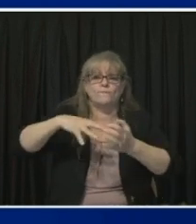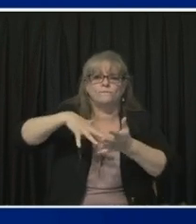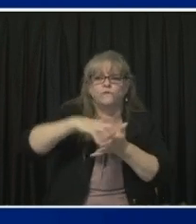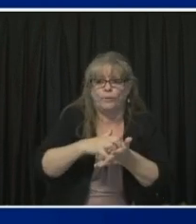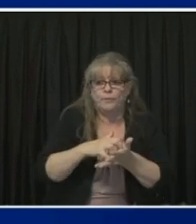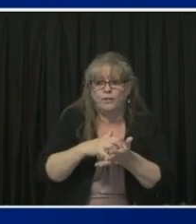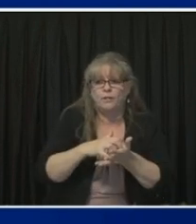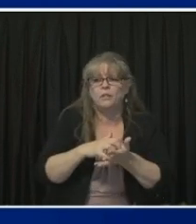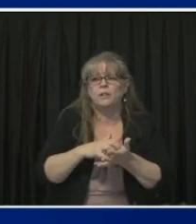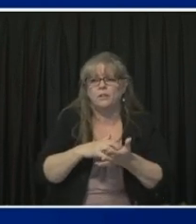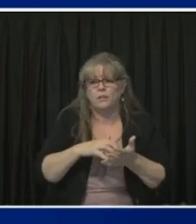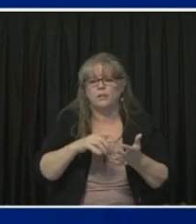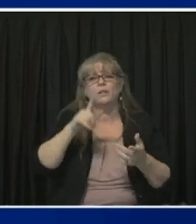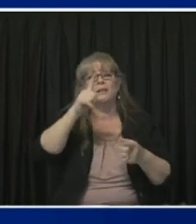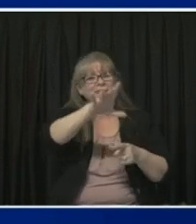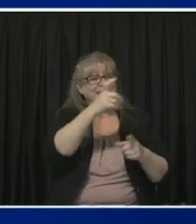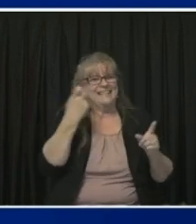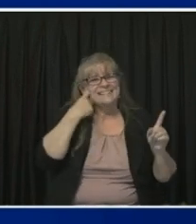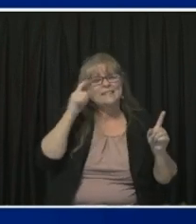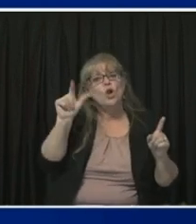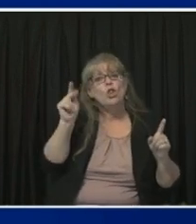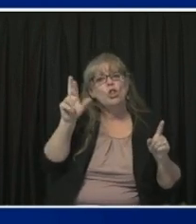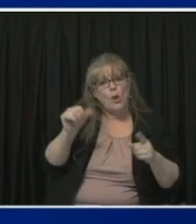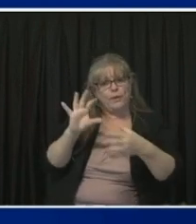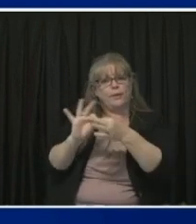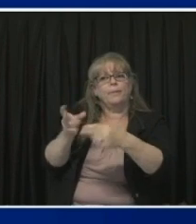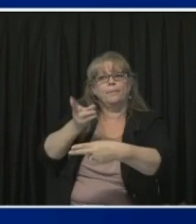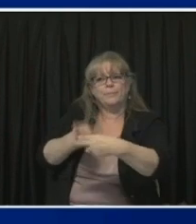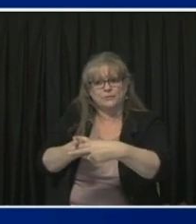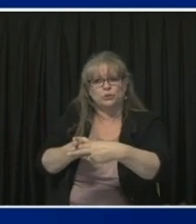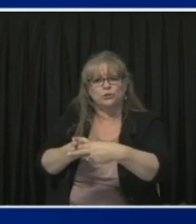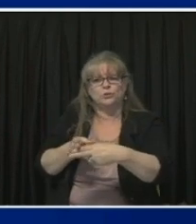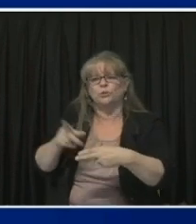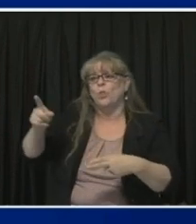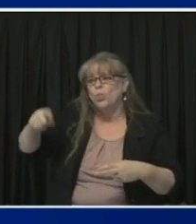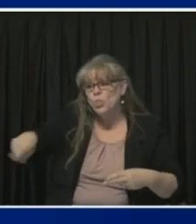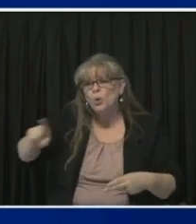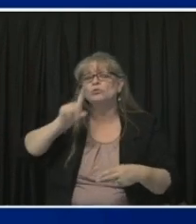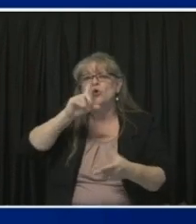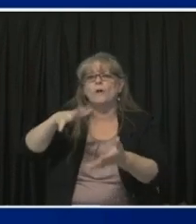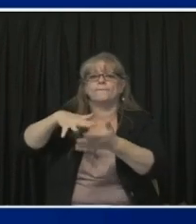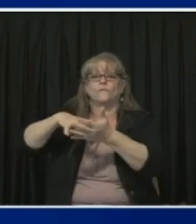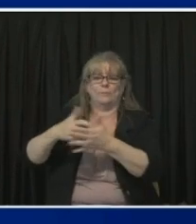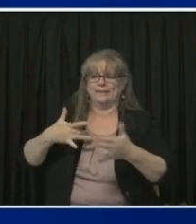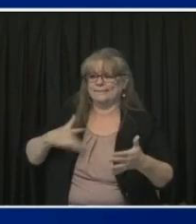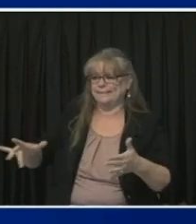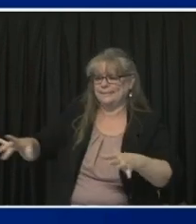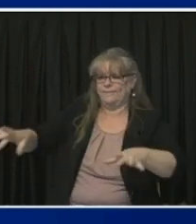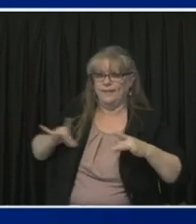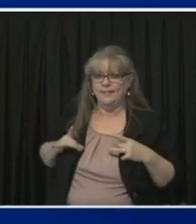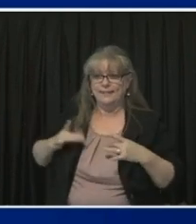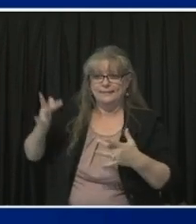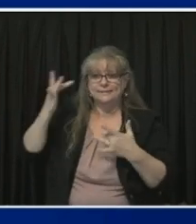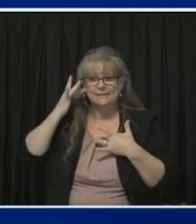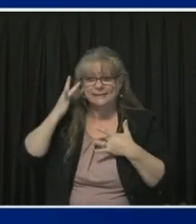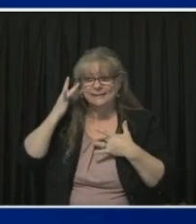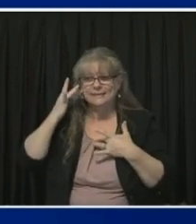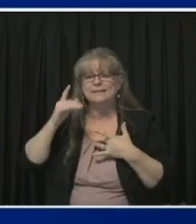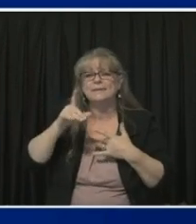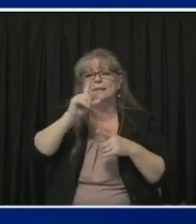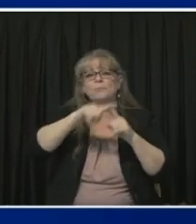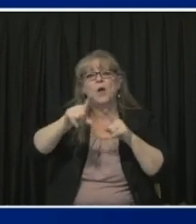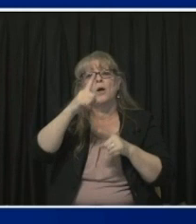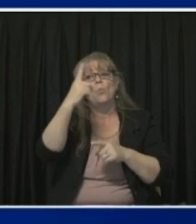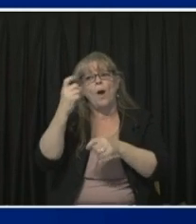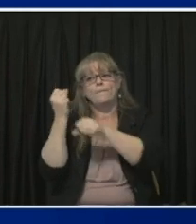a 21-year-old Ridgeview High School graduate who was a ball player at Mesa. And while many people in their 20s and 30s and